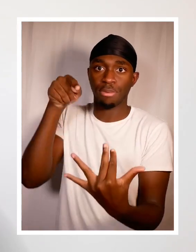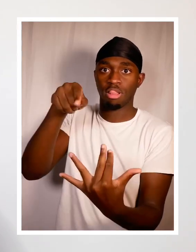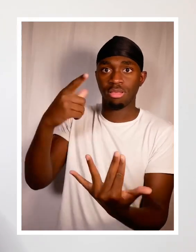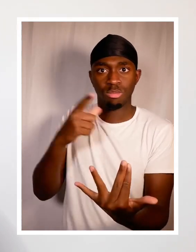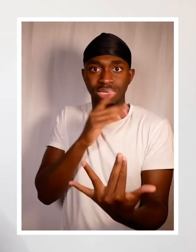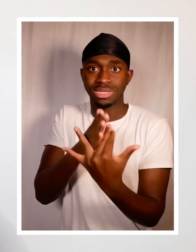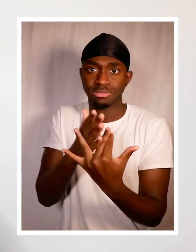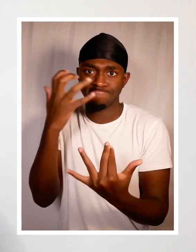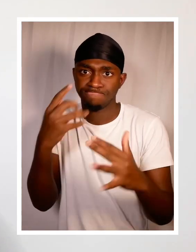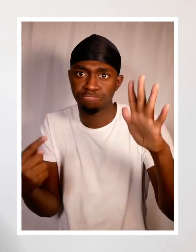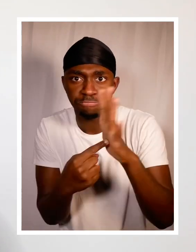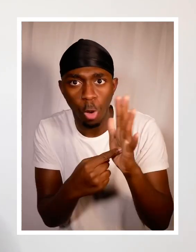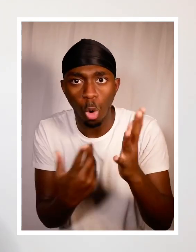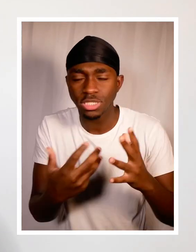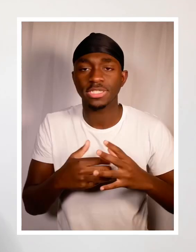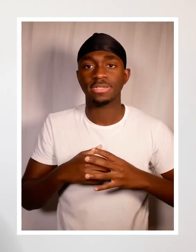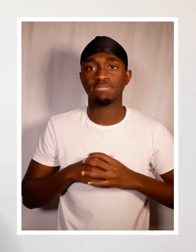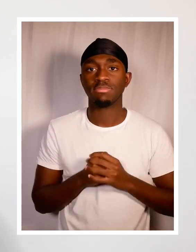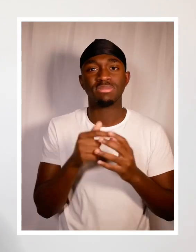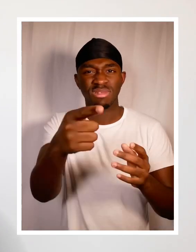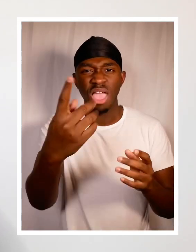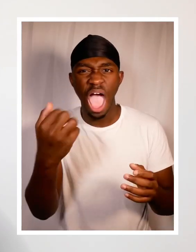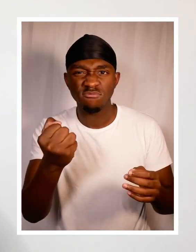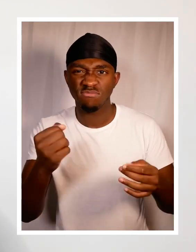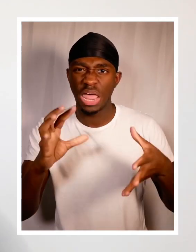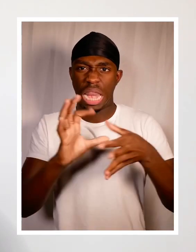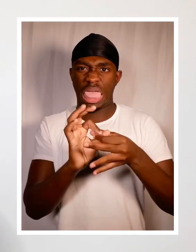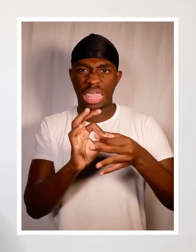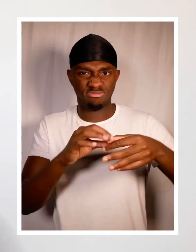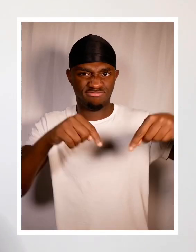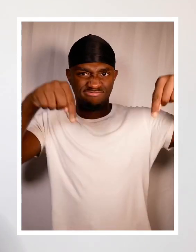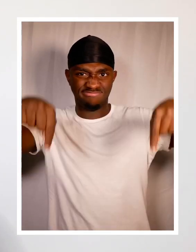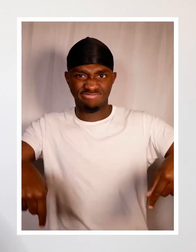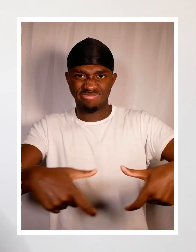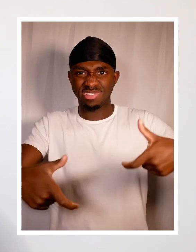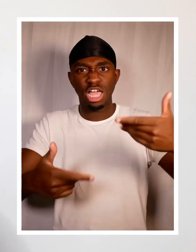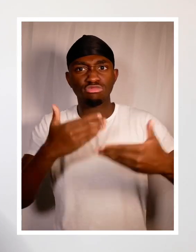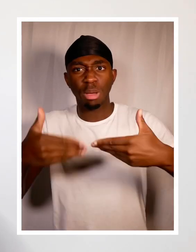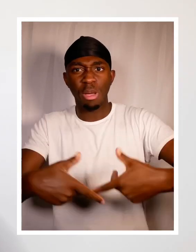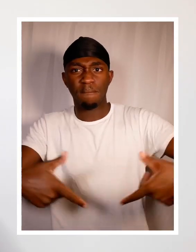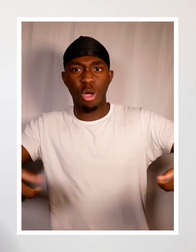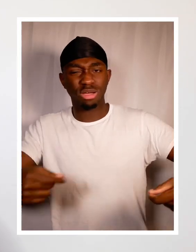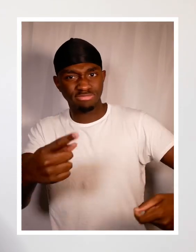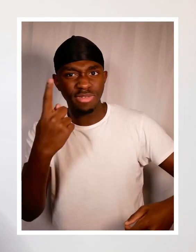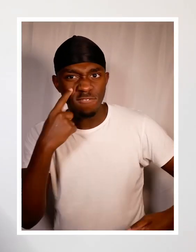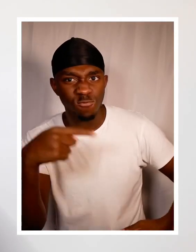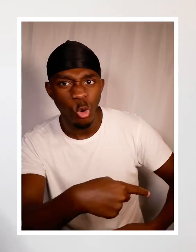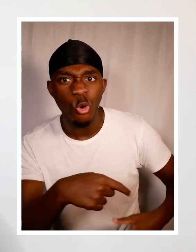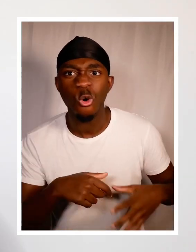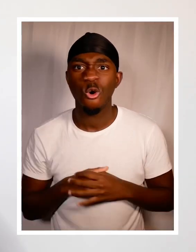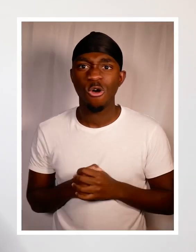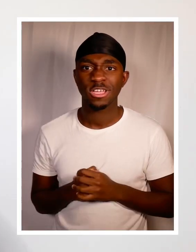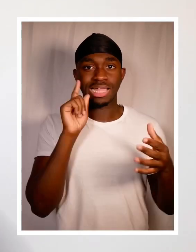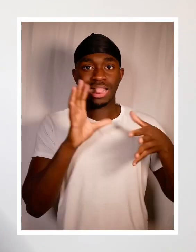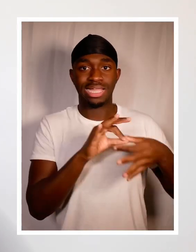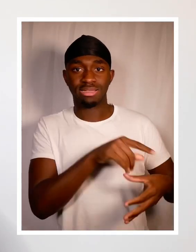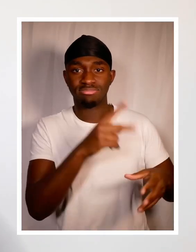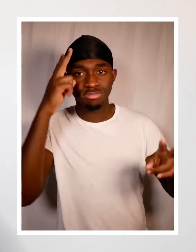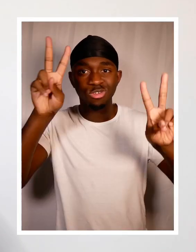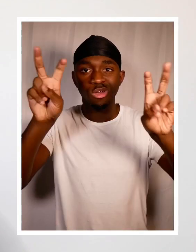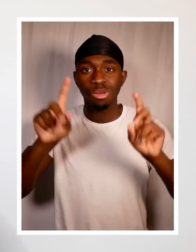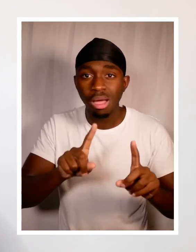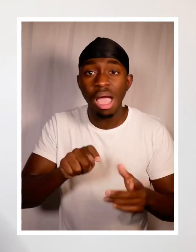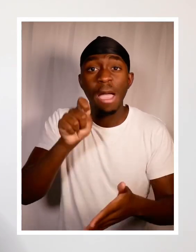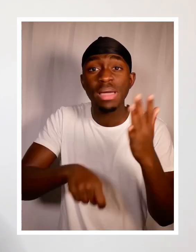i use that to help pay my translators and continue making my content as accessible as i